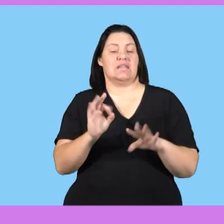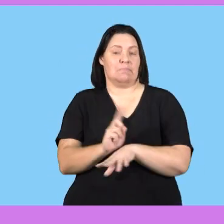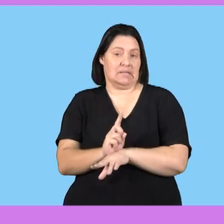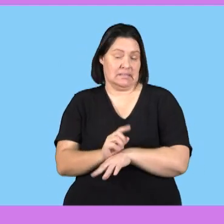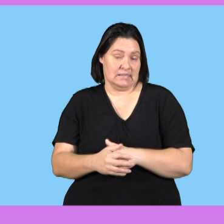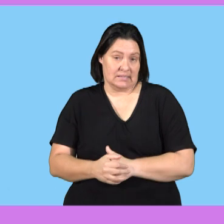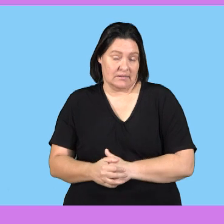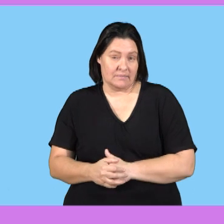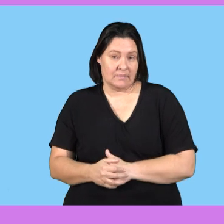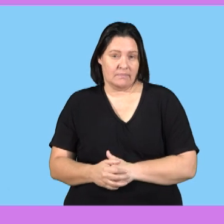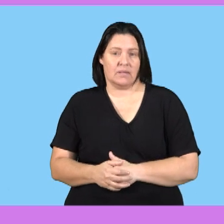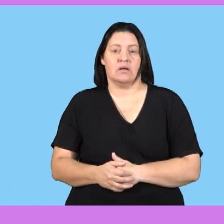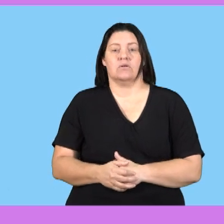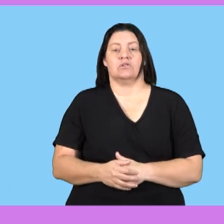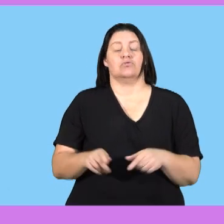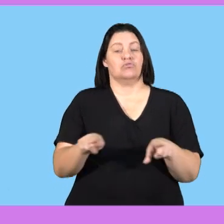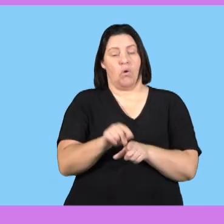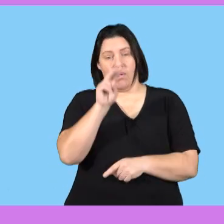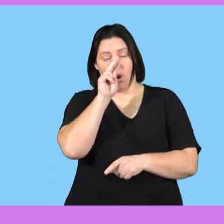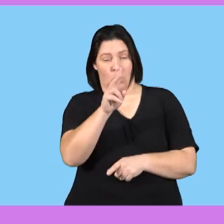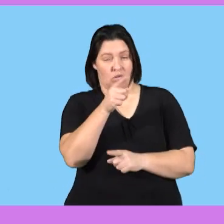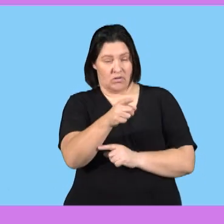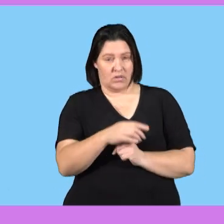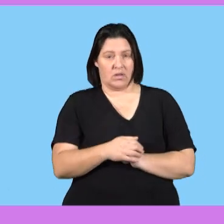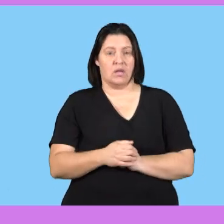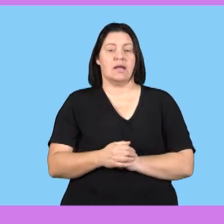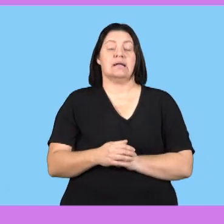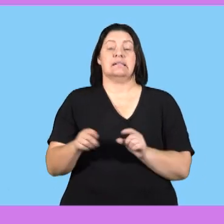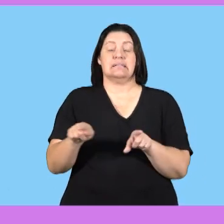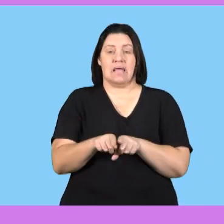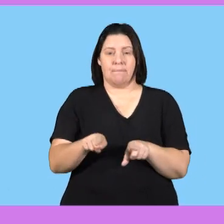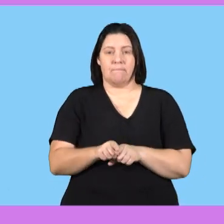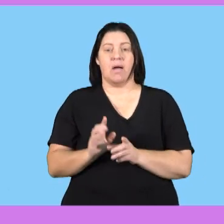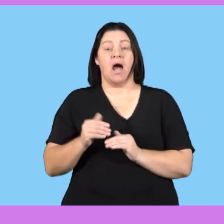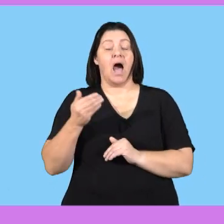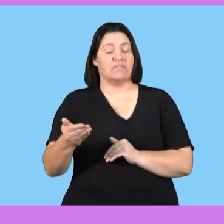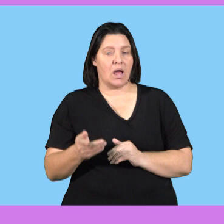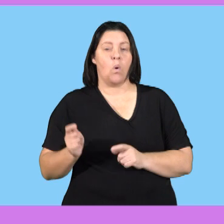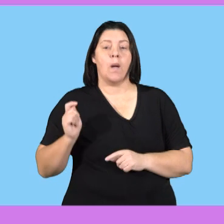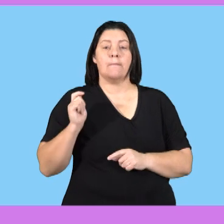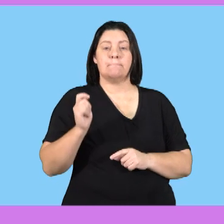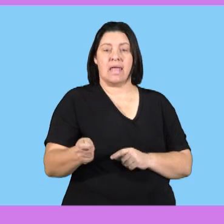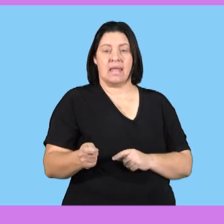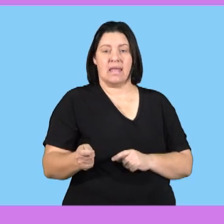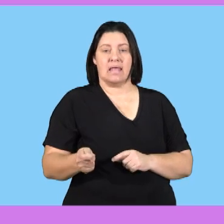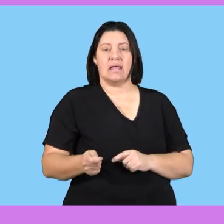minutes. Right? So I'll only look at that. Then also important here, after that, he'll pay